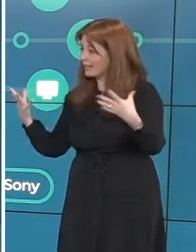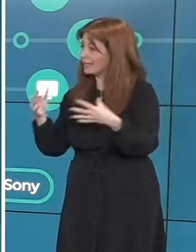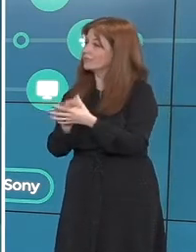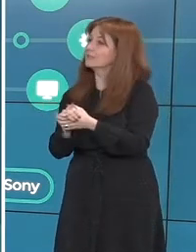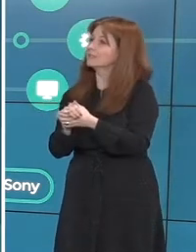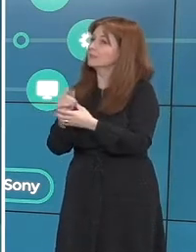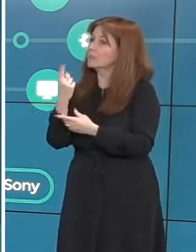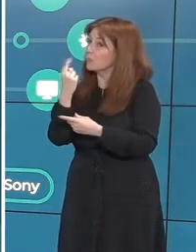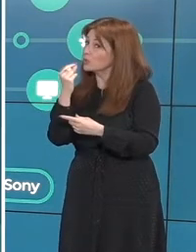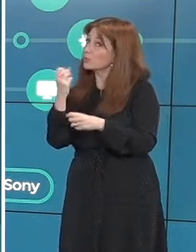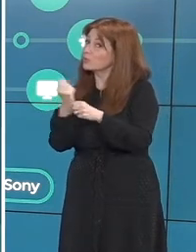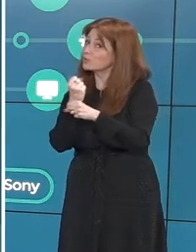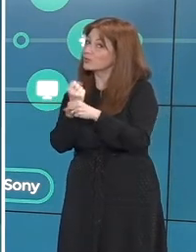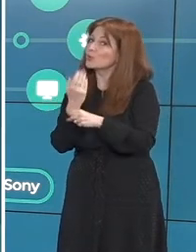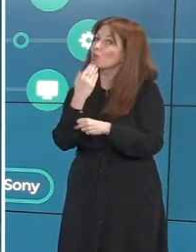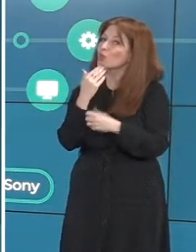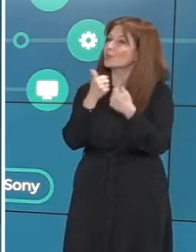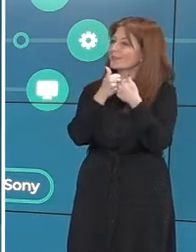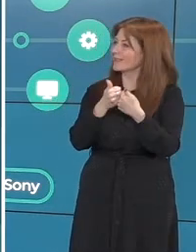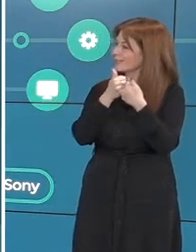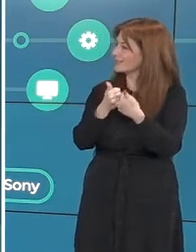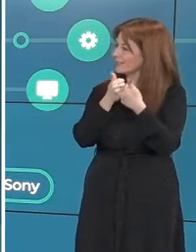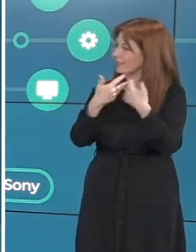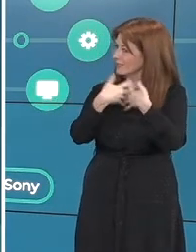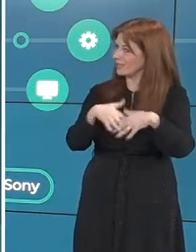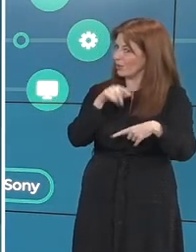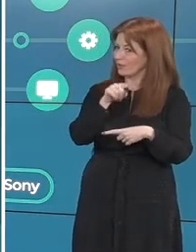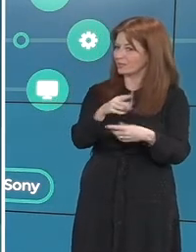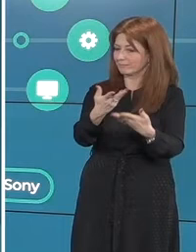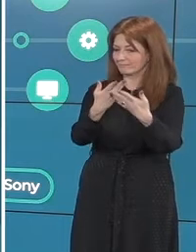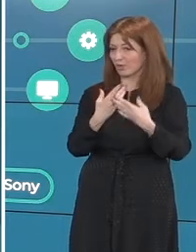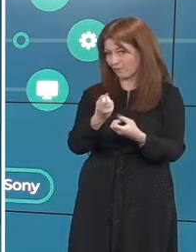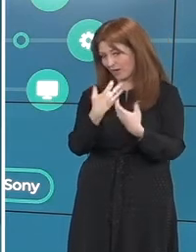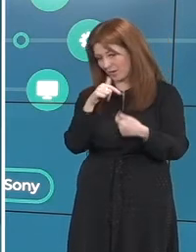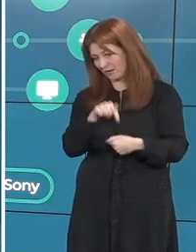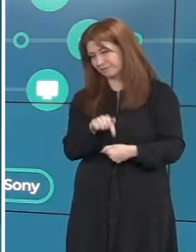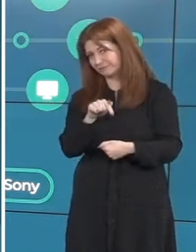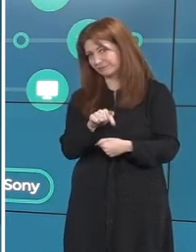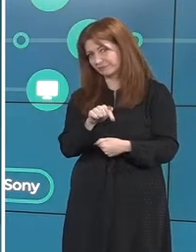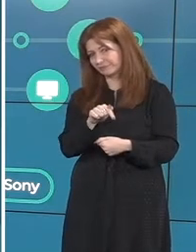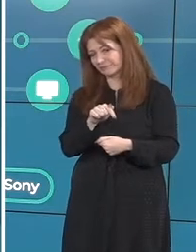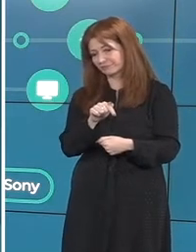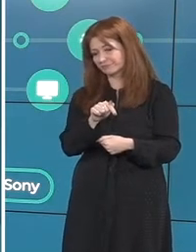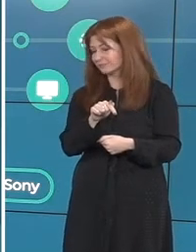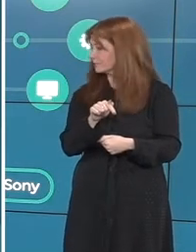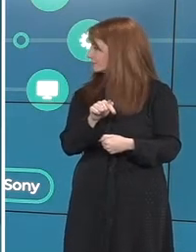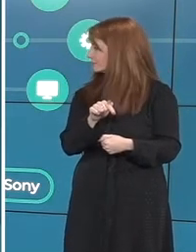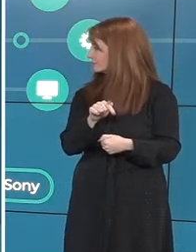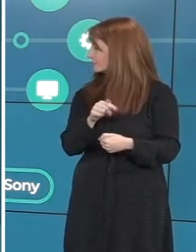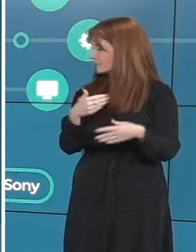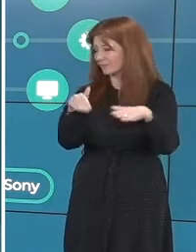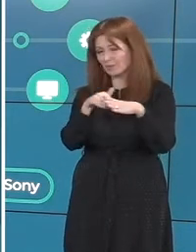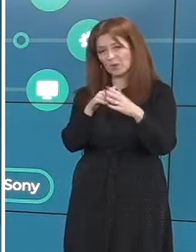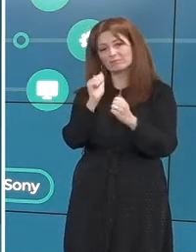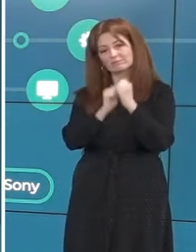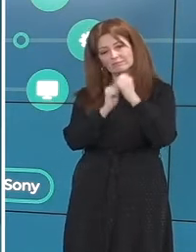to do that using our assistive technology, and then they provide feedback on the assistive technologies we're building, and we